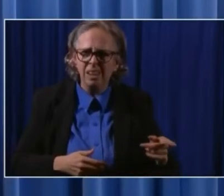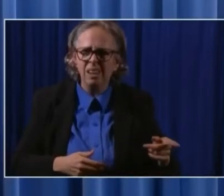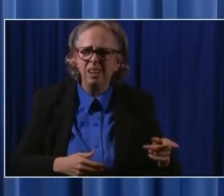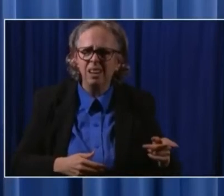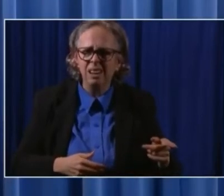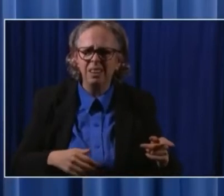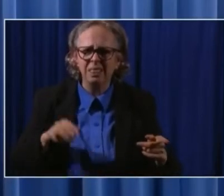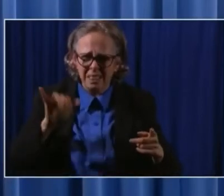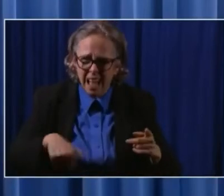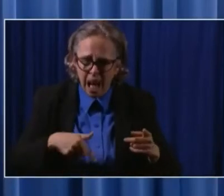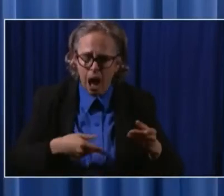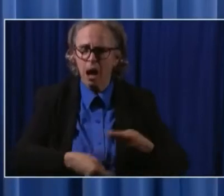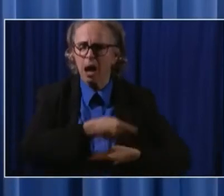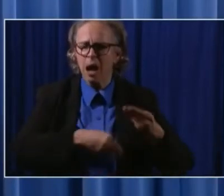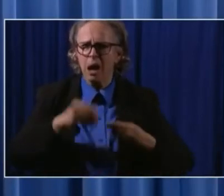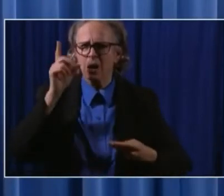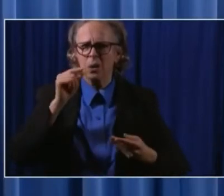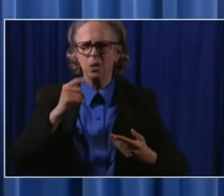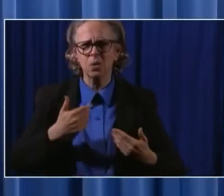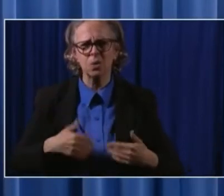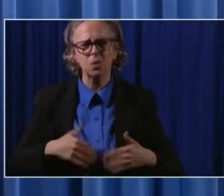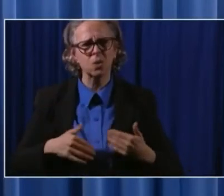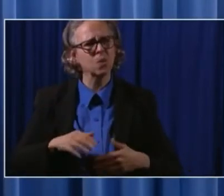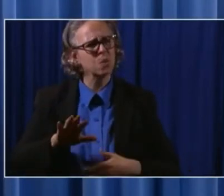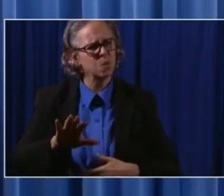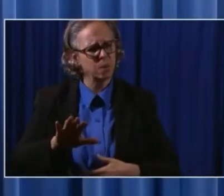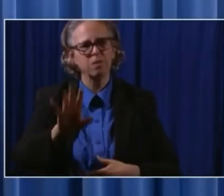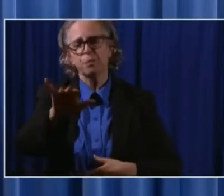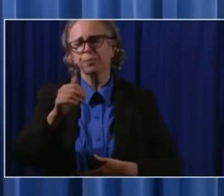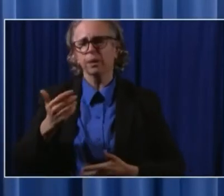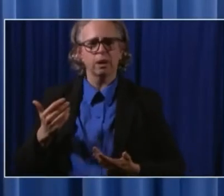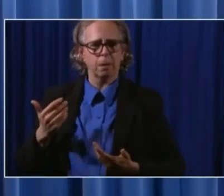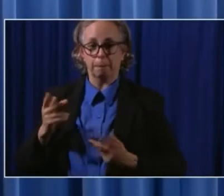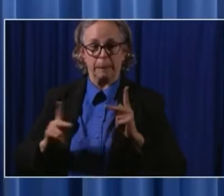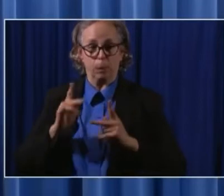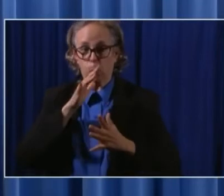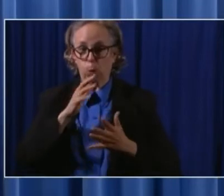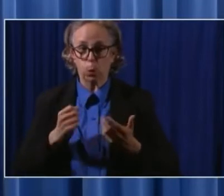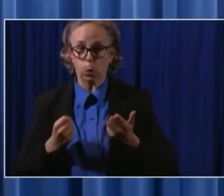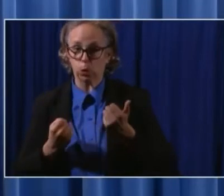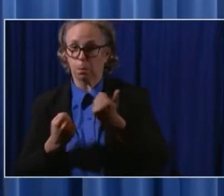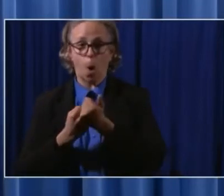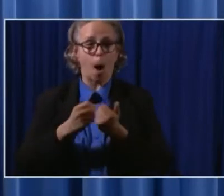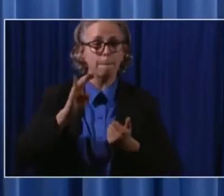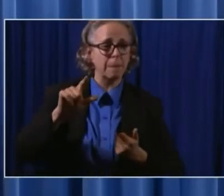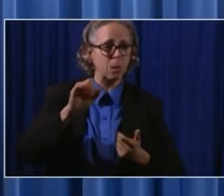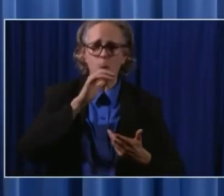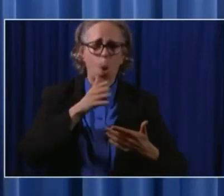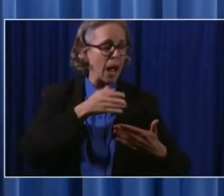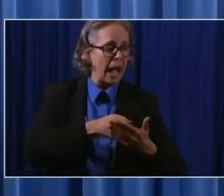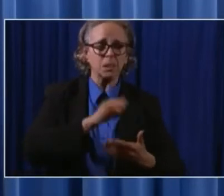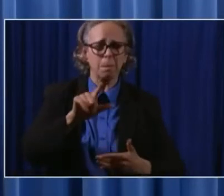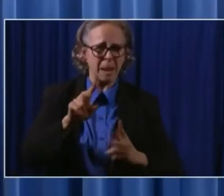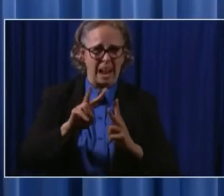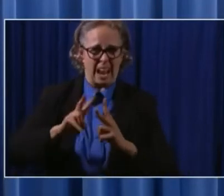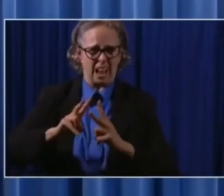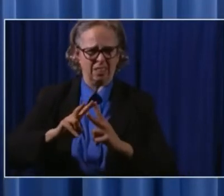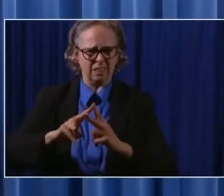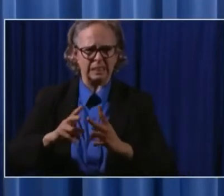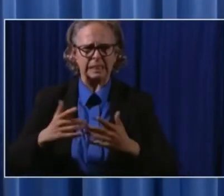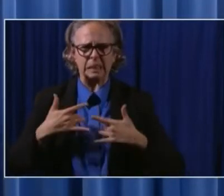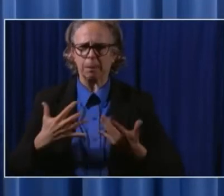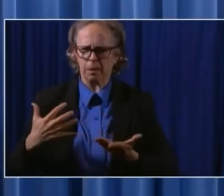followed many times, where people who are in favor of a bill or against a bill or against some cause, raise money and they